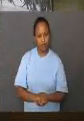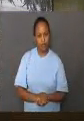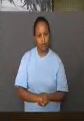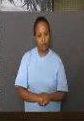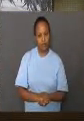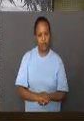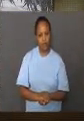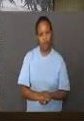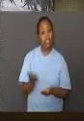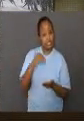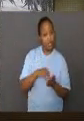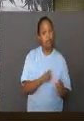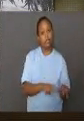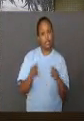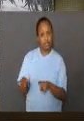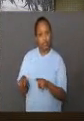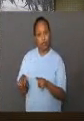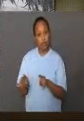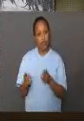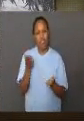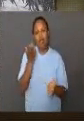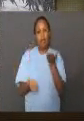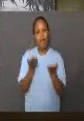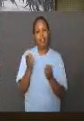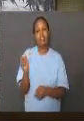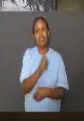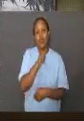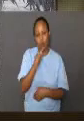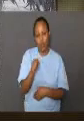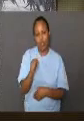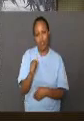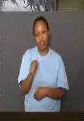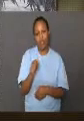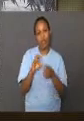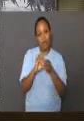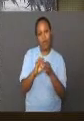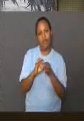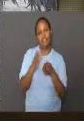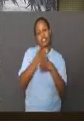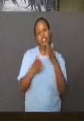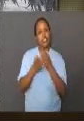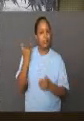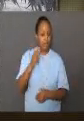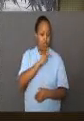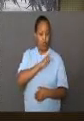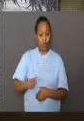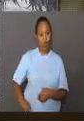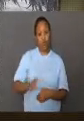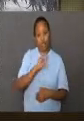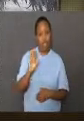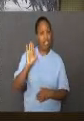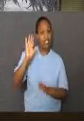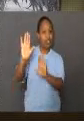There was also an imbalance in social status. The monarch and his